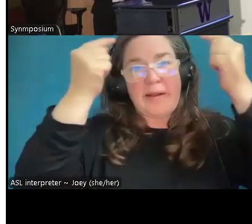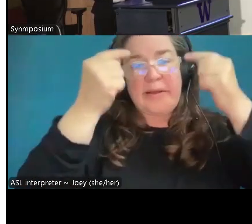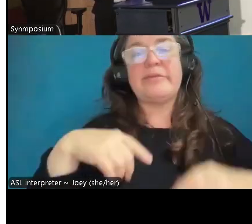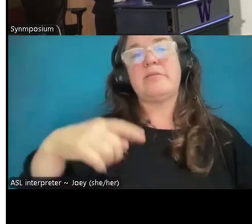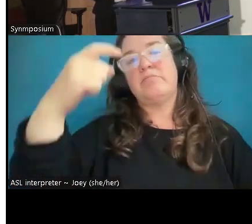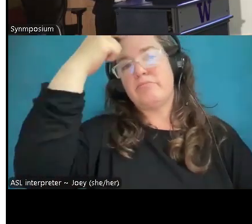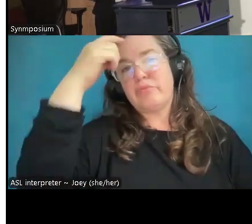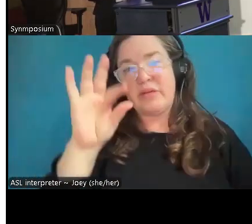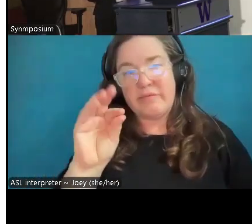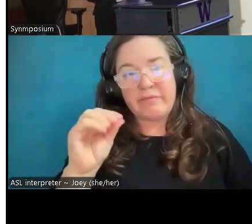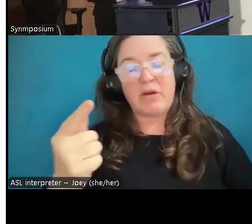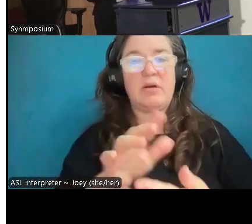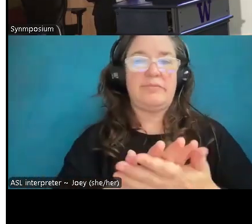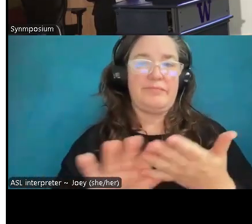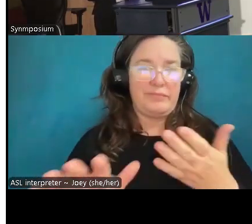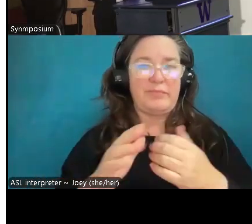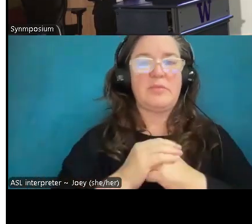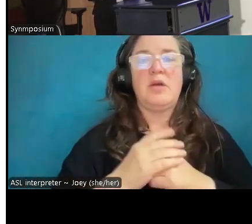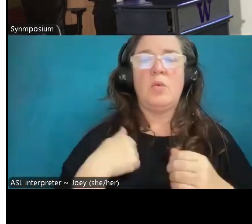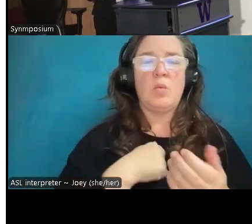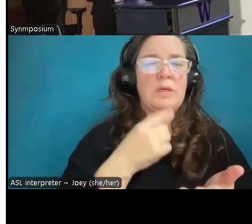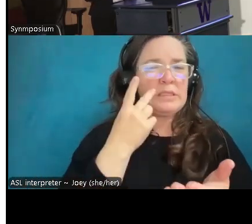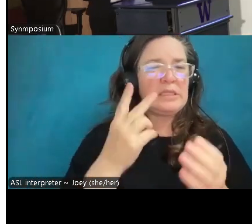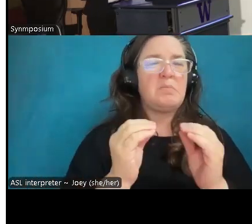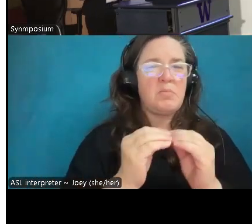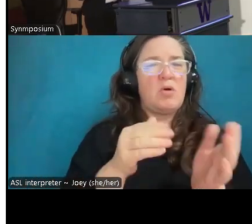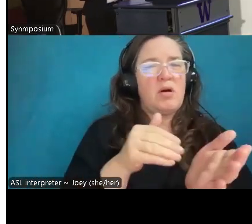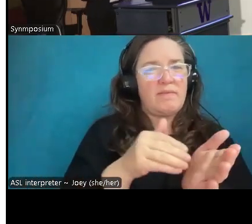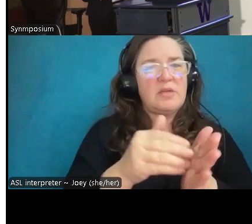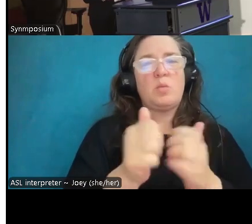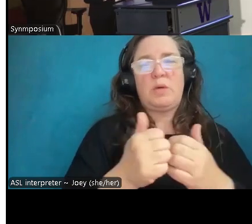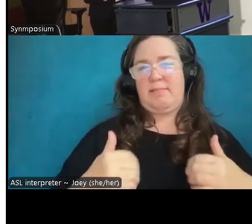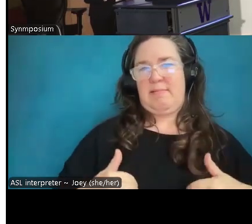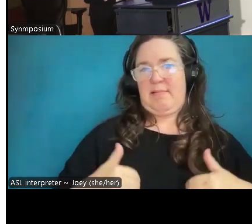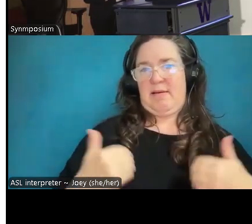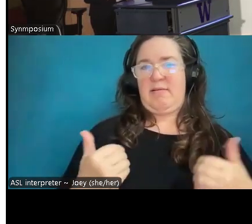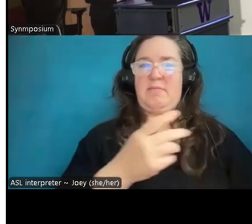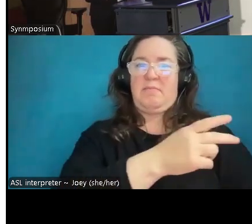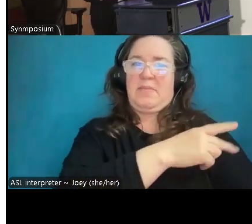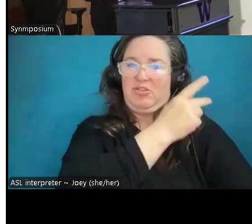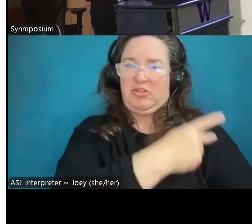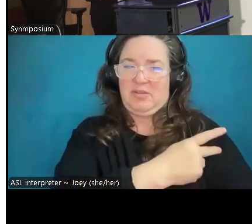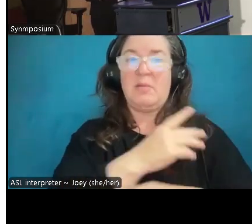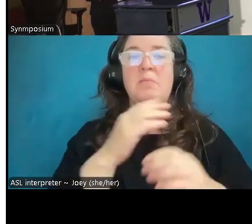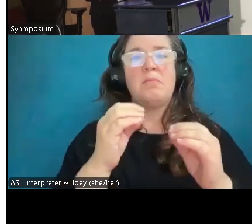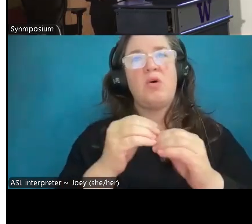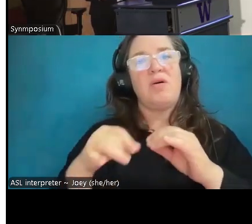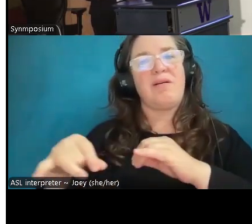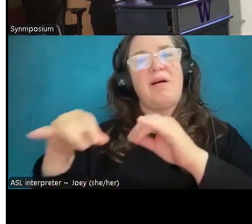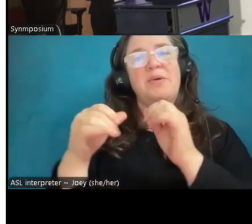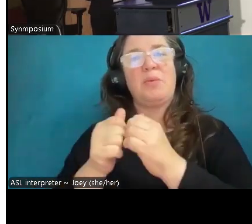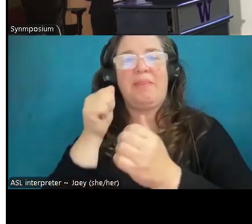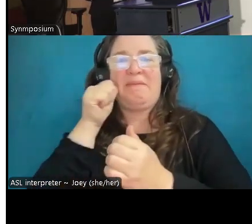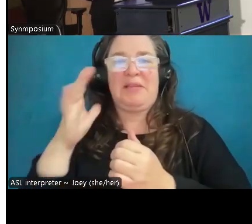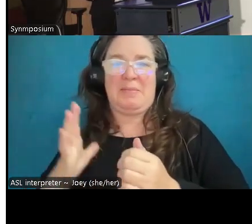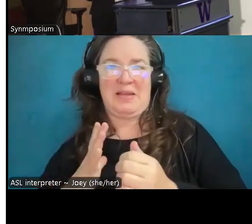it. We see it more commonly in younger patients, we see it more commonly in females, but this can occur in anyone, and it can